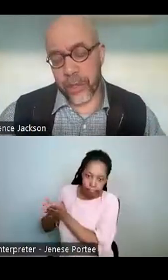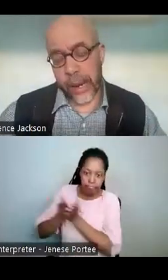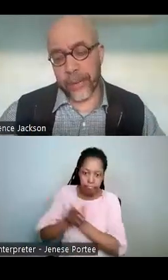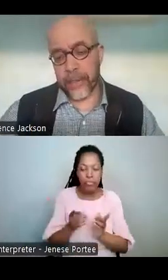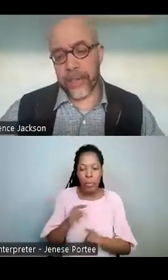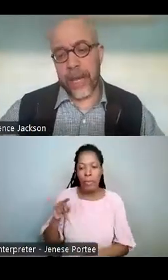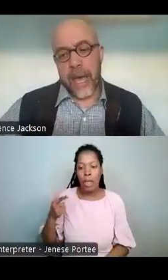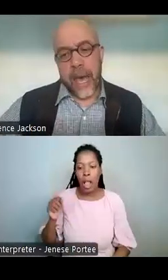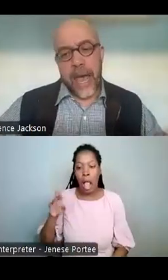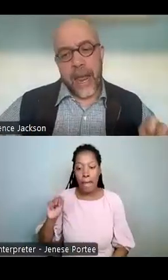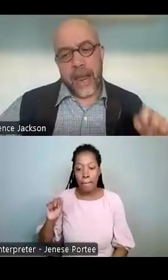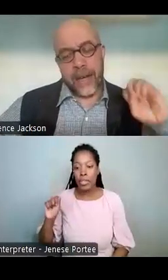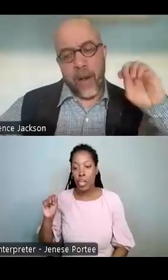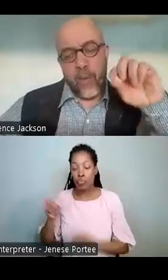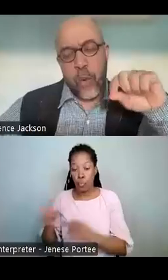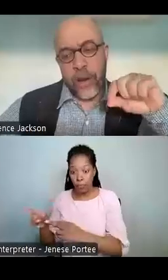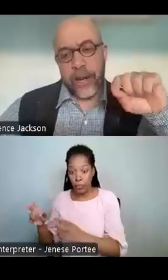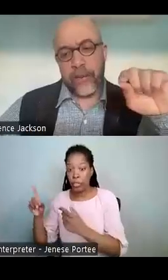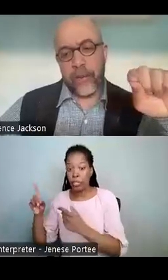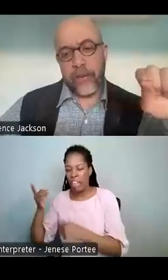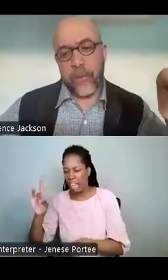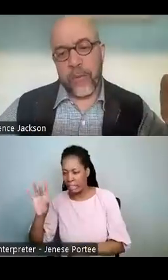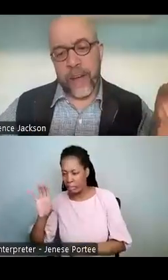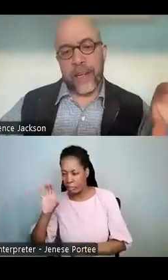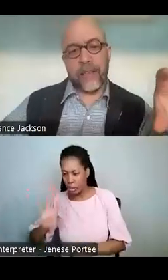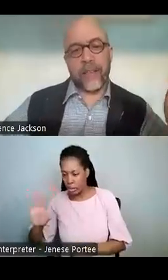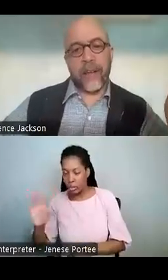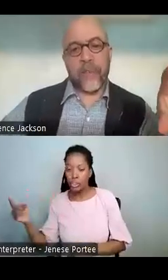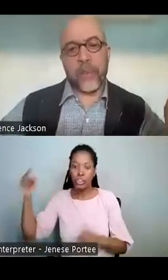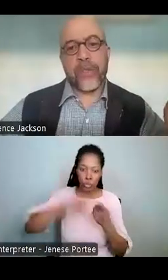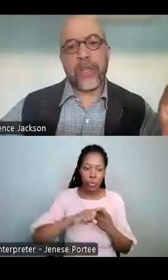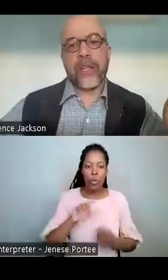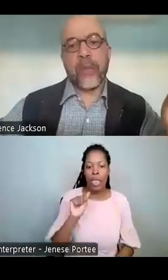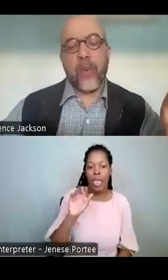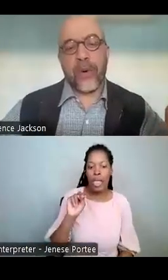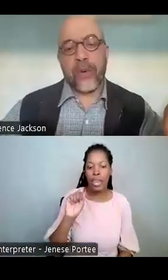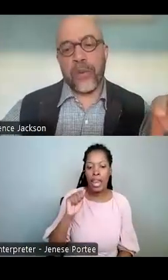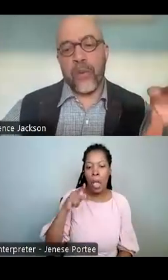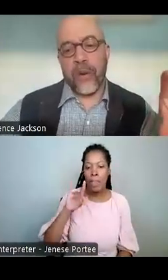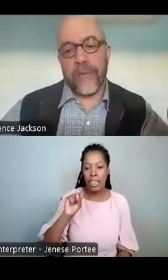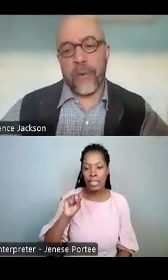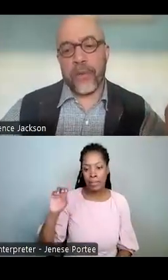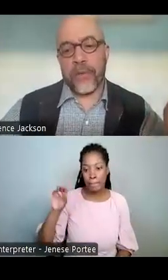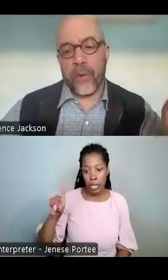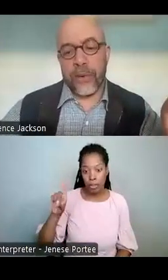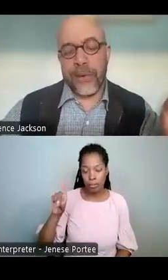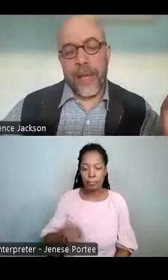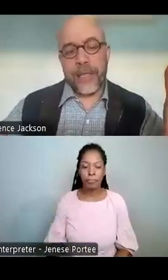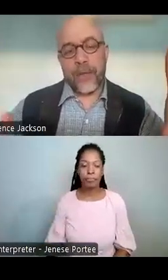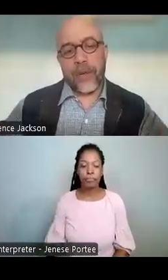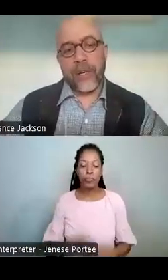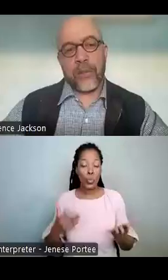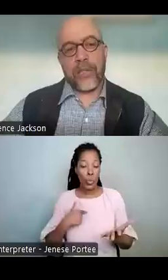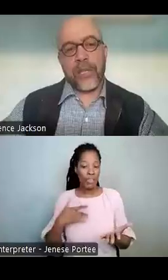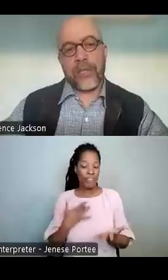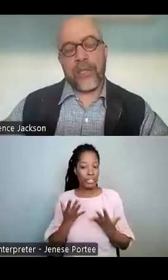to Annapolis. And what I find particularly important or really want to focus on, it sort